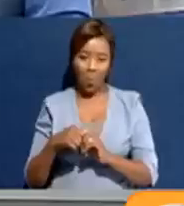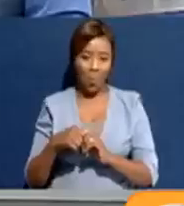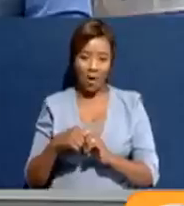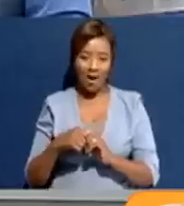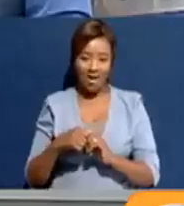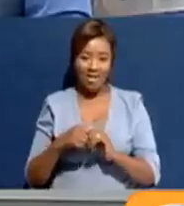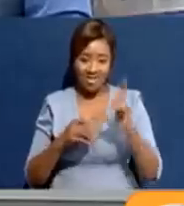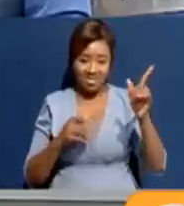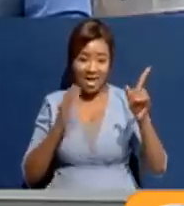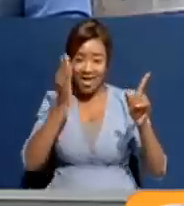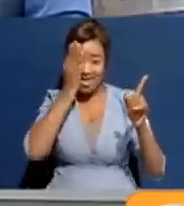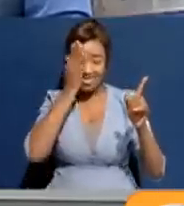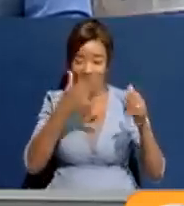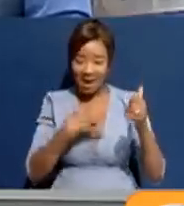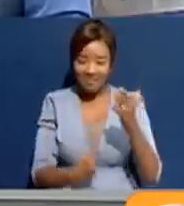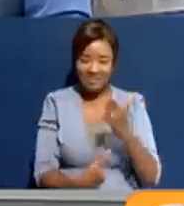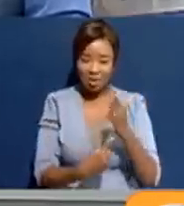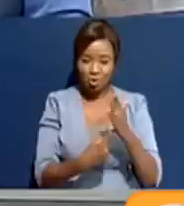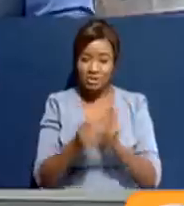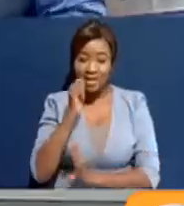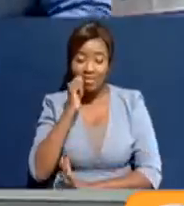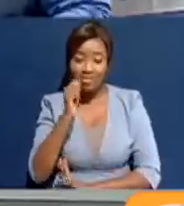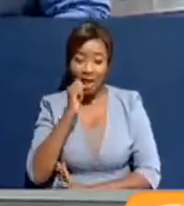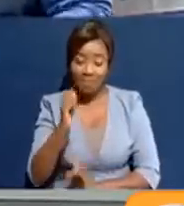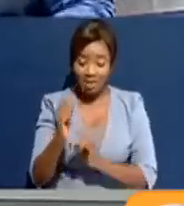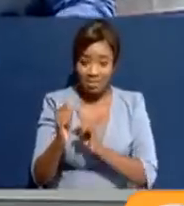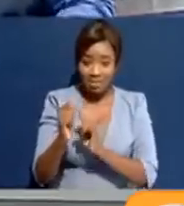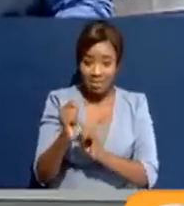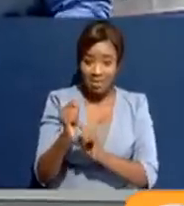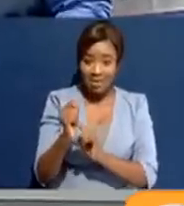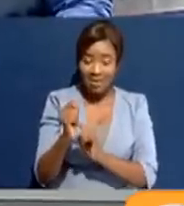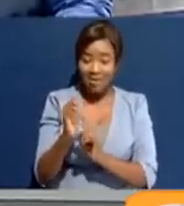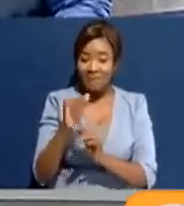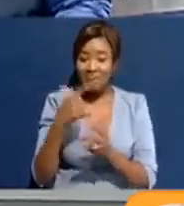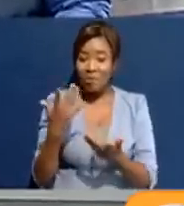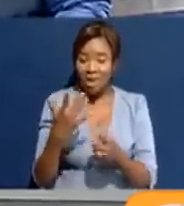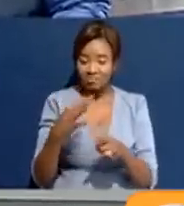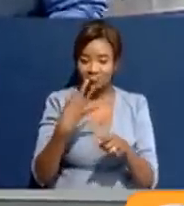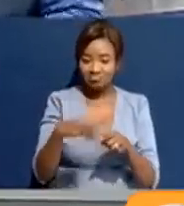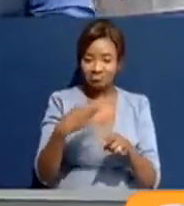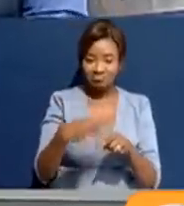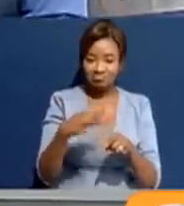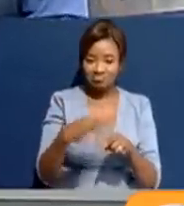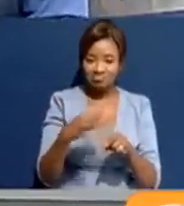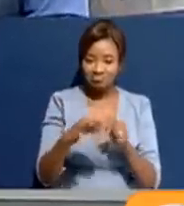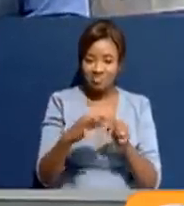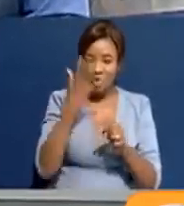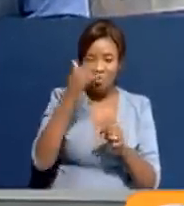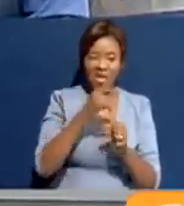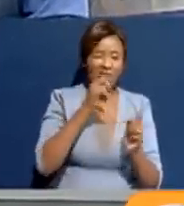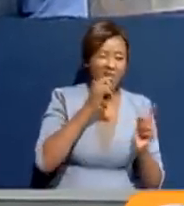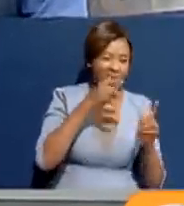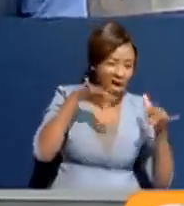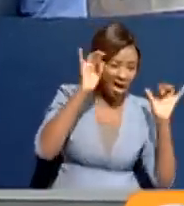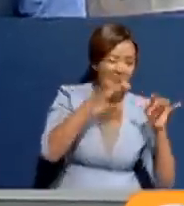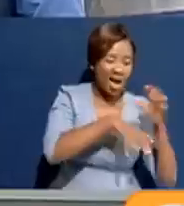developed by to redefine meat by an Israeli company that is keen on reducing overdependence on animals for